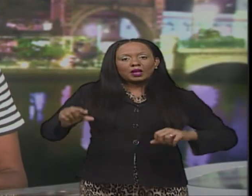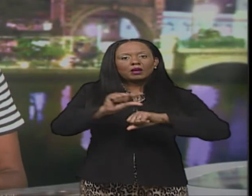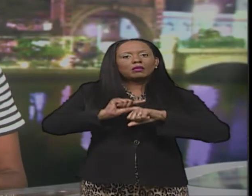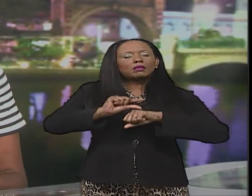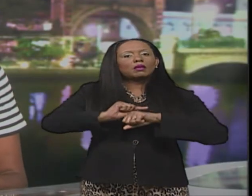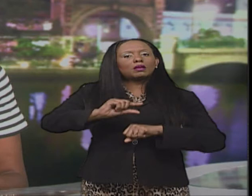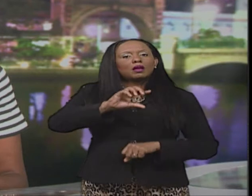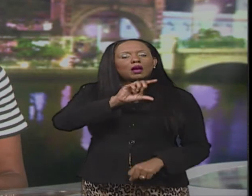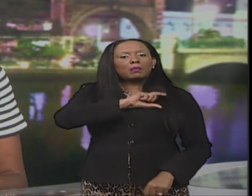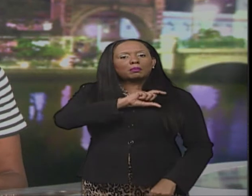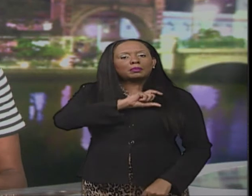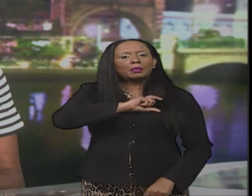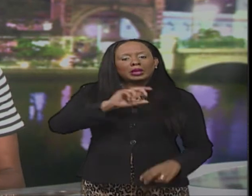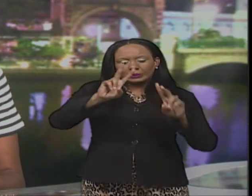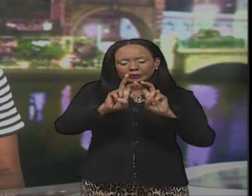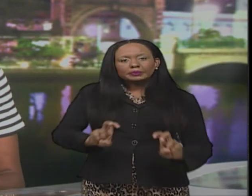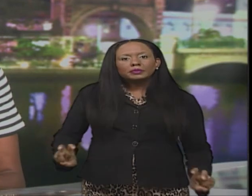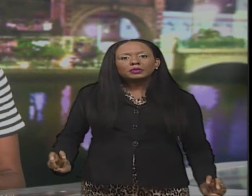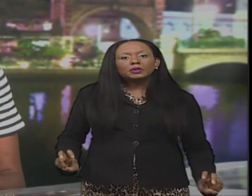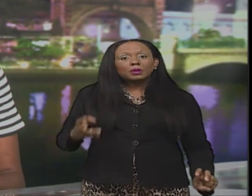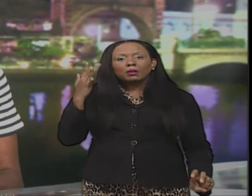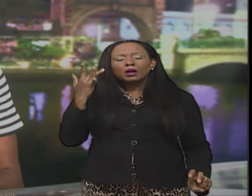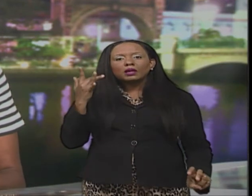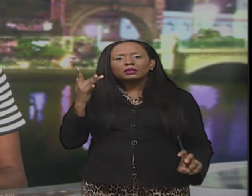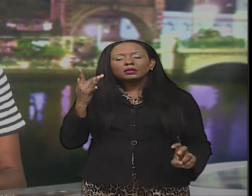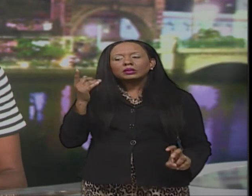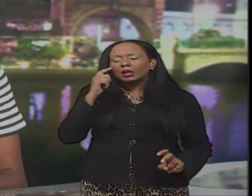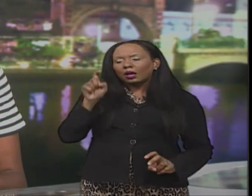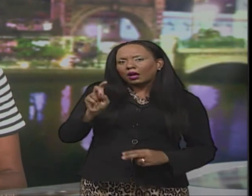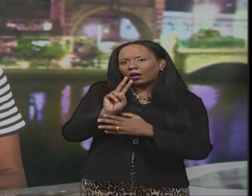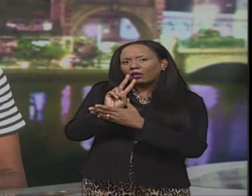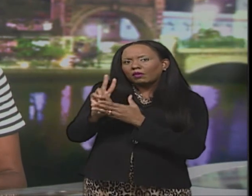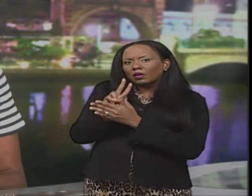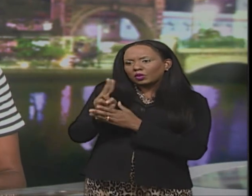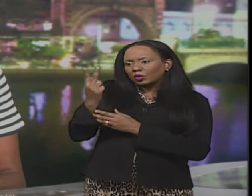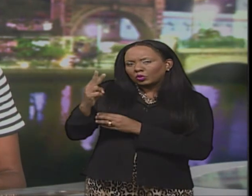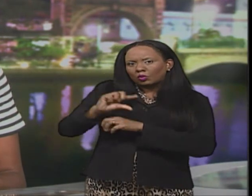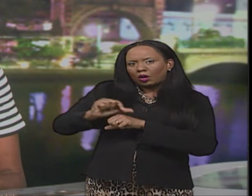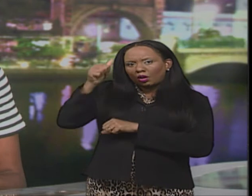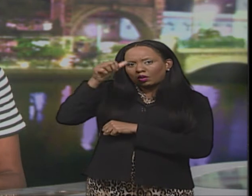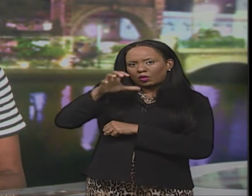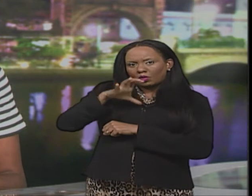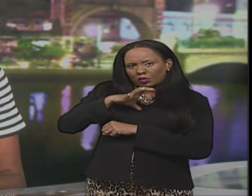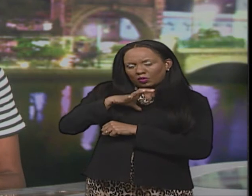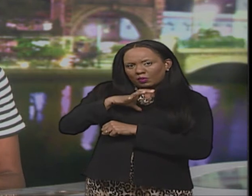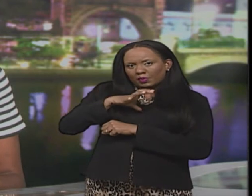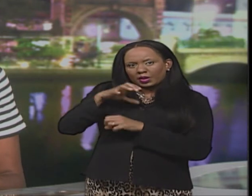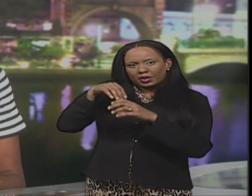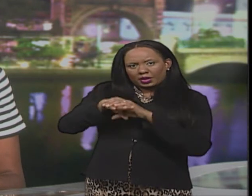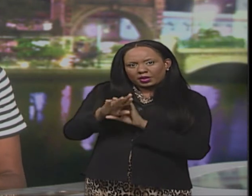Police in Grenada have launched an investigation after a video surfaced of 2 Grenadian men reportedly being held captive